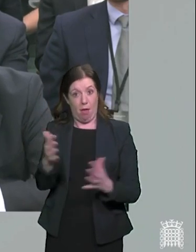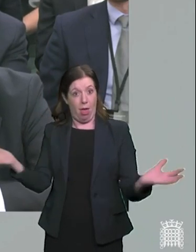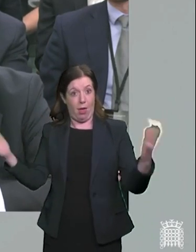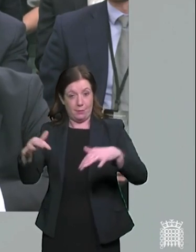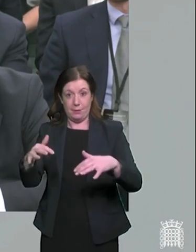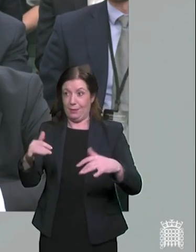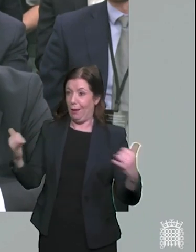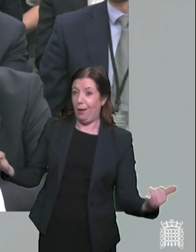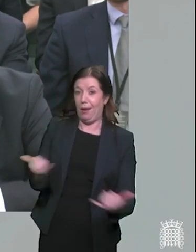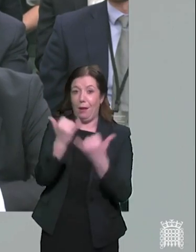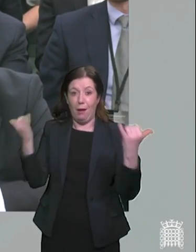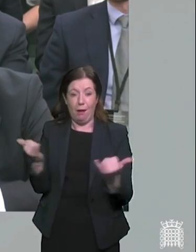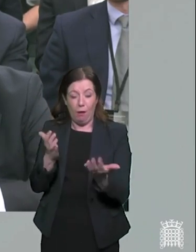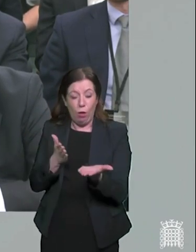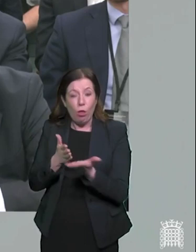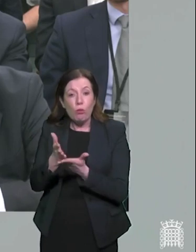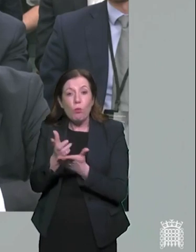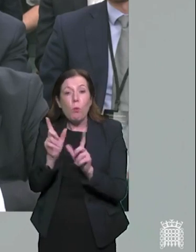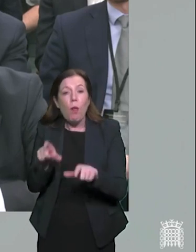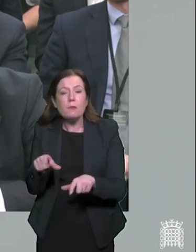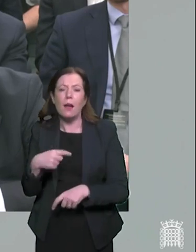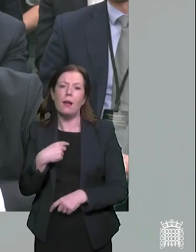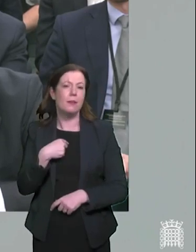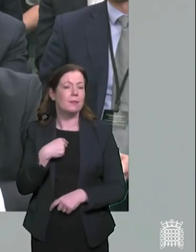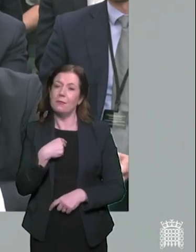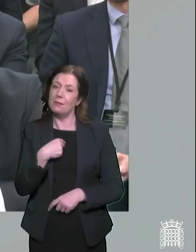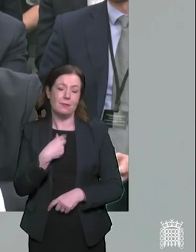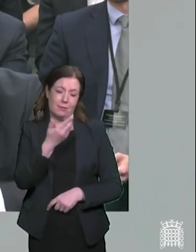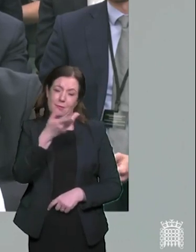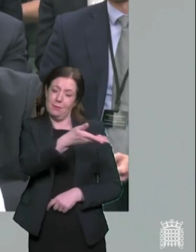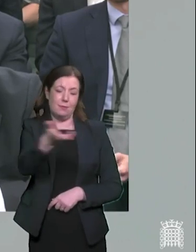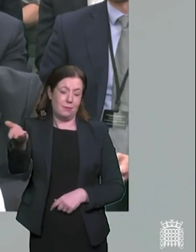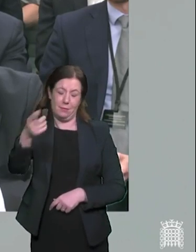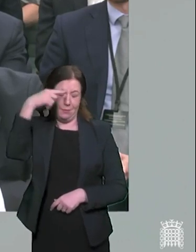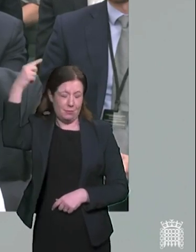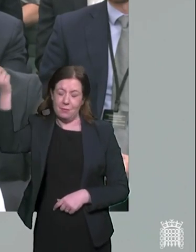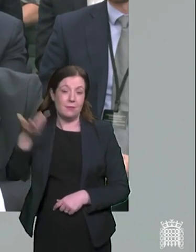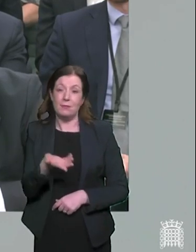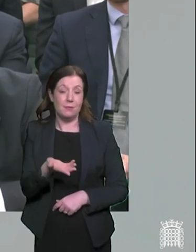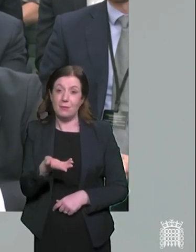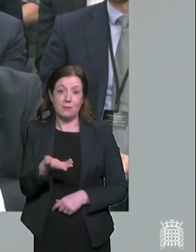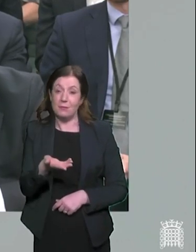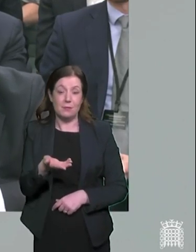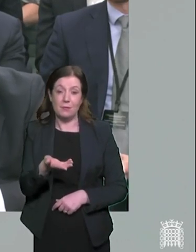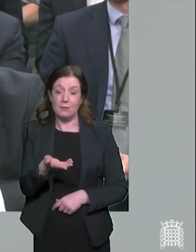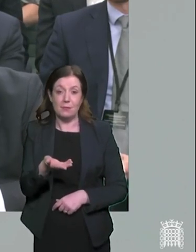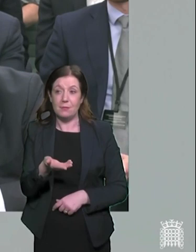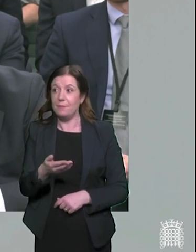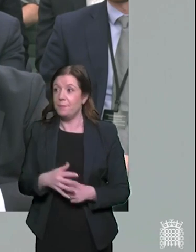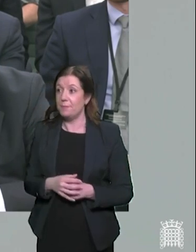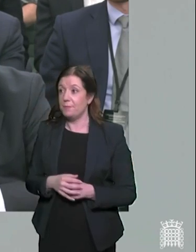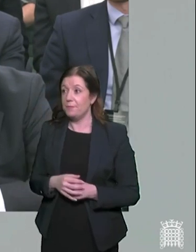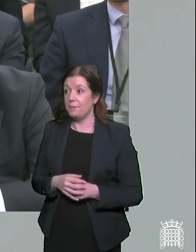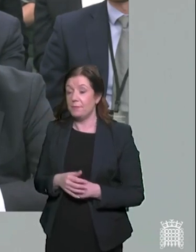we were partying in lockdown simply do not know what they are talking about. People who say that